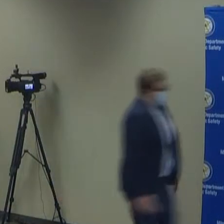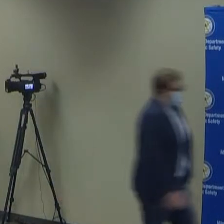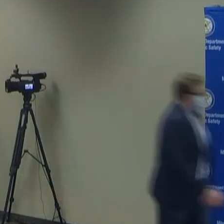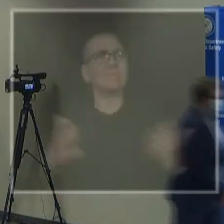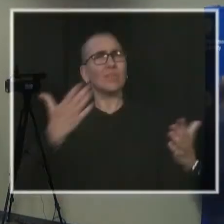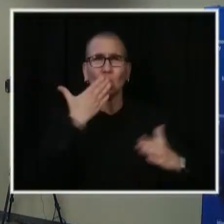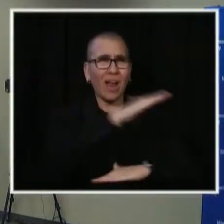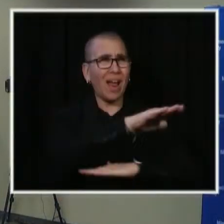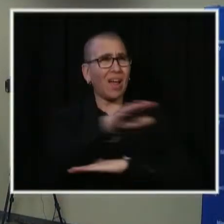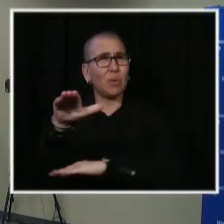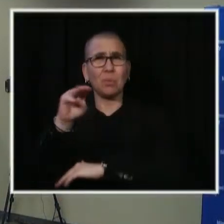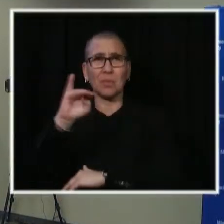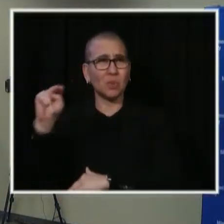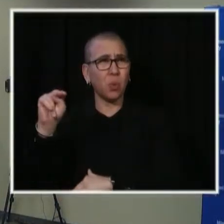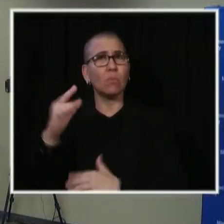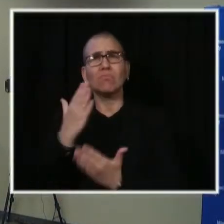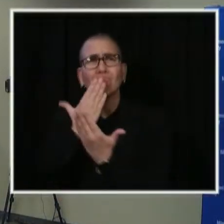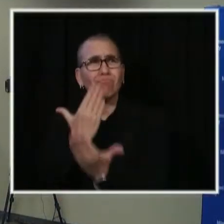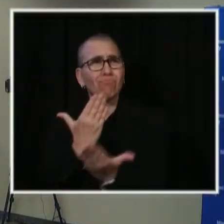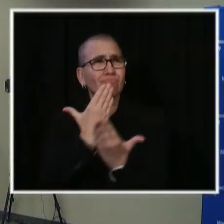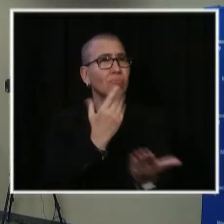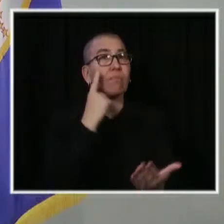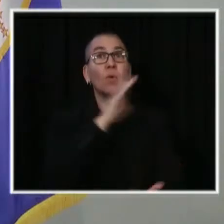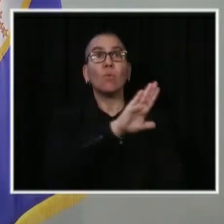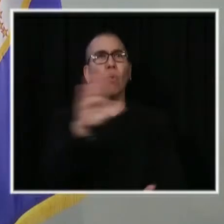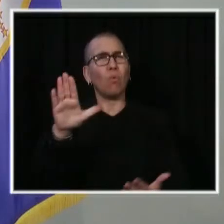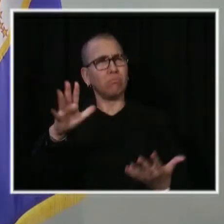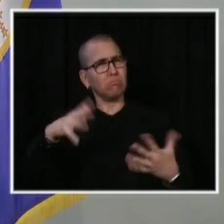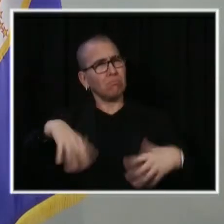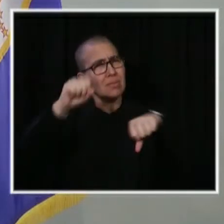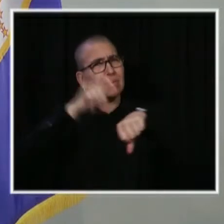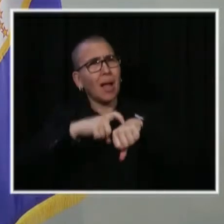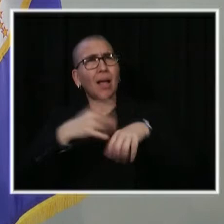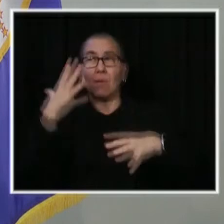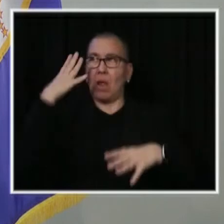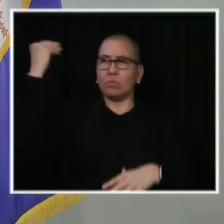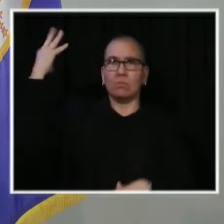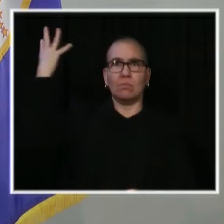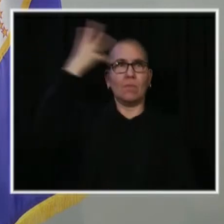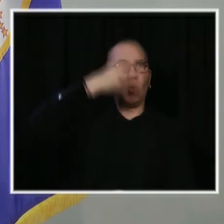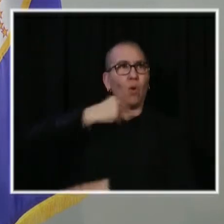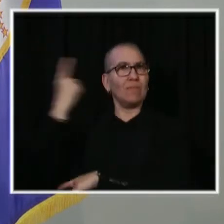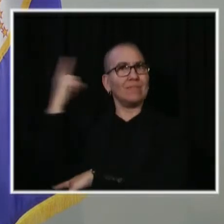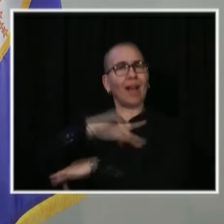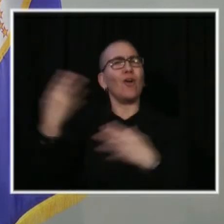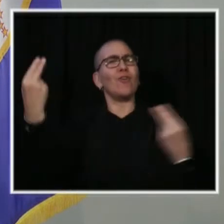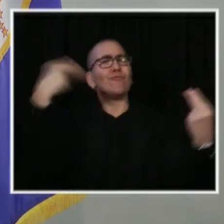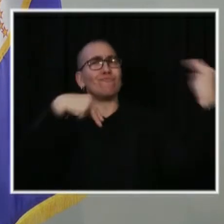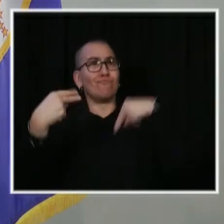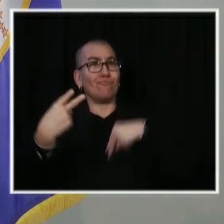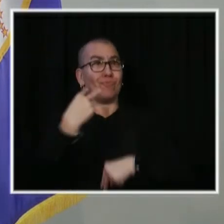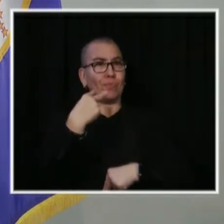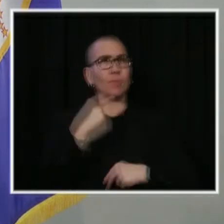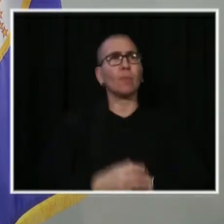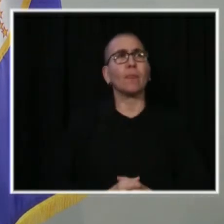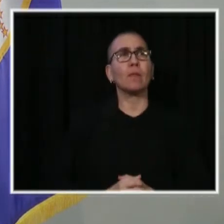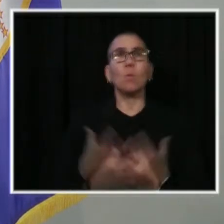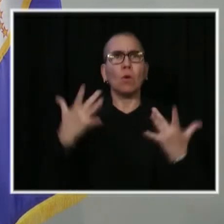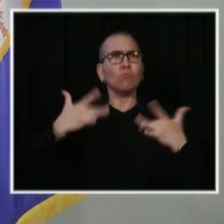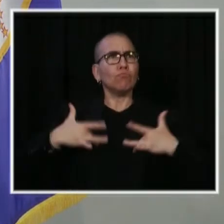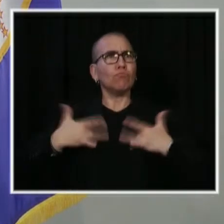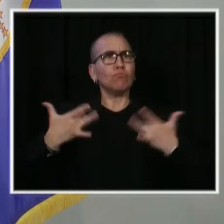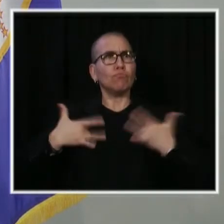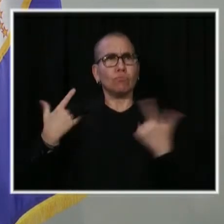Good afternoon, Minnesota. Thanks for taking a little time out of your day on this beautiful sunny day to get an update on where we stand on